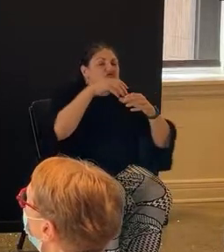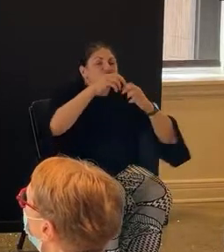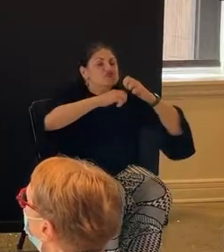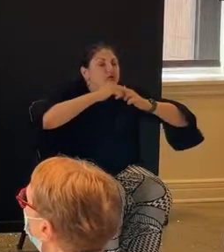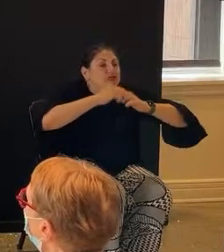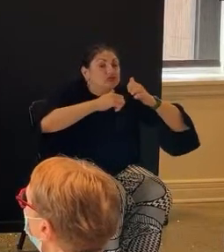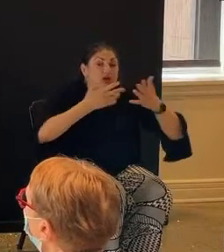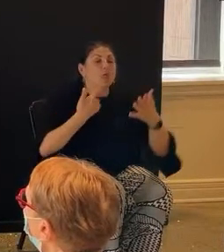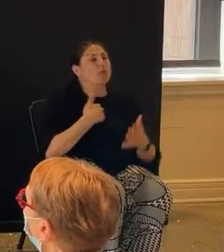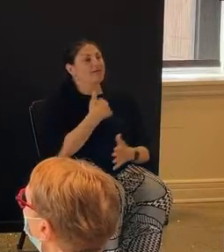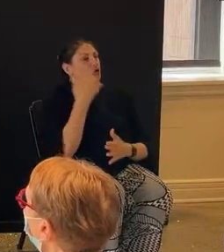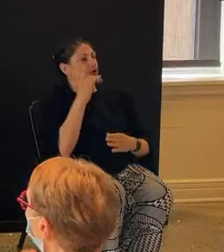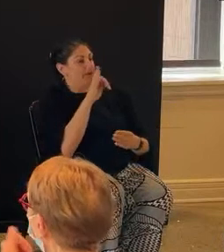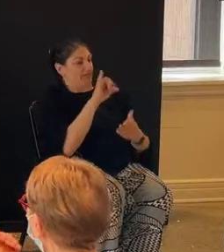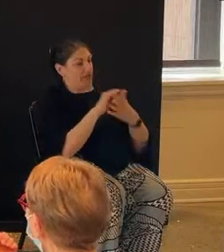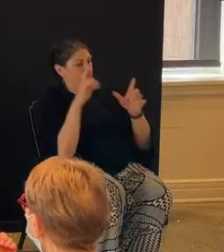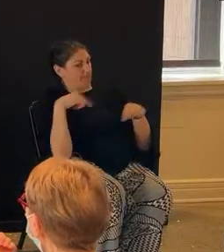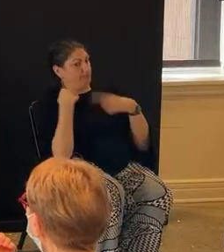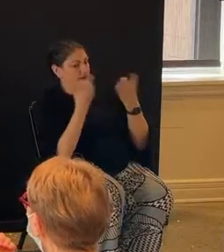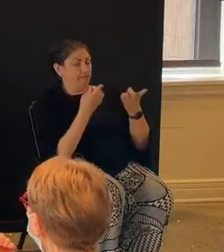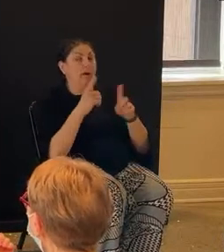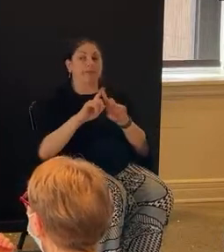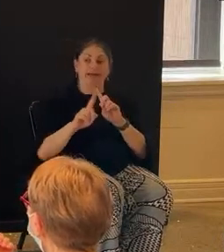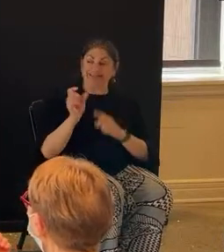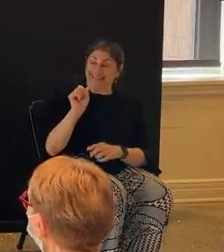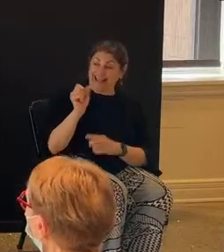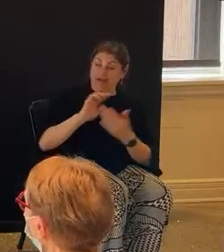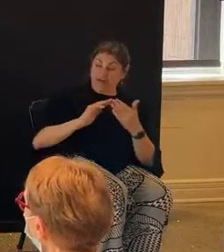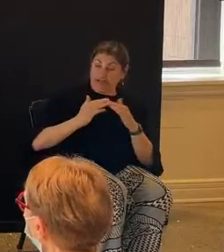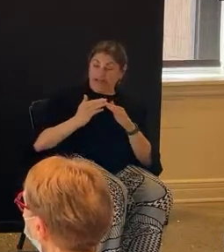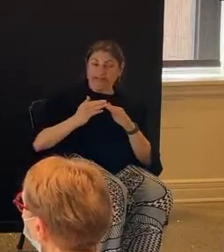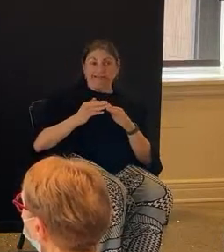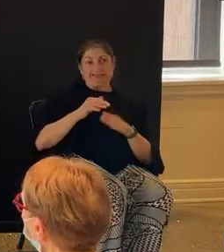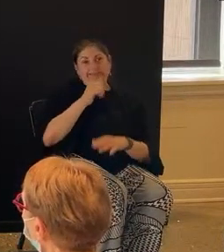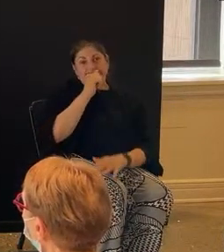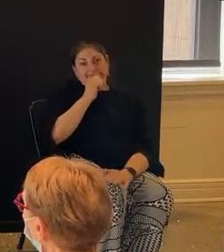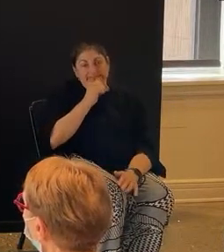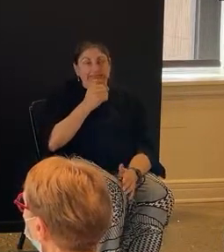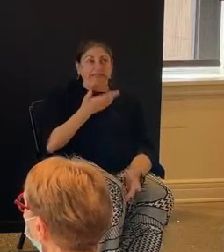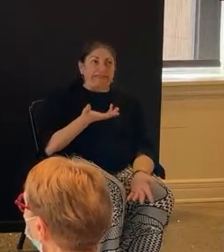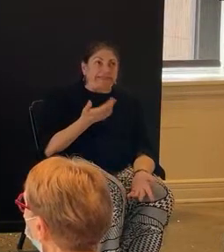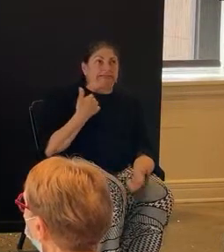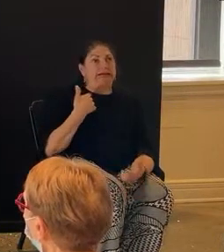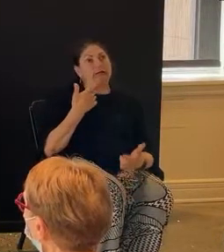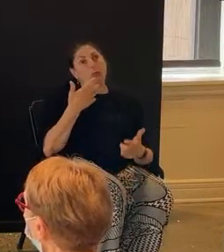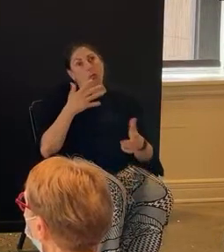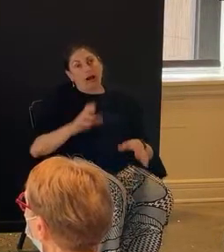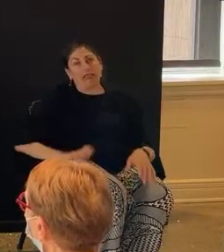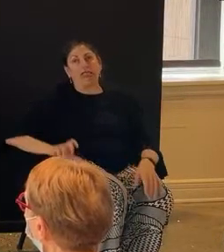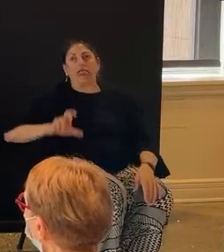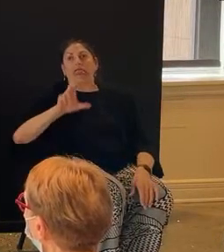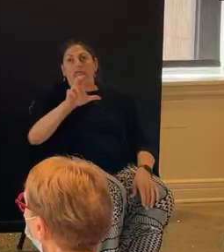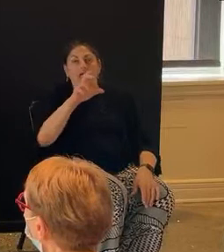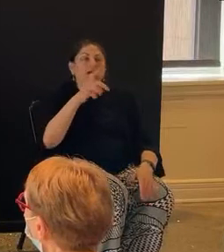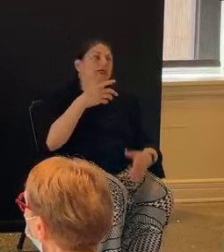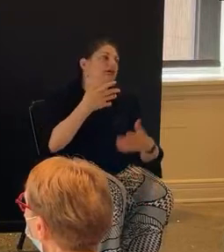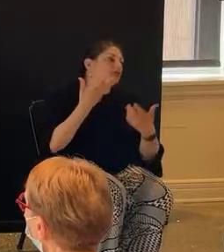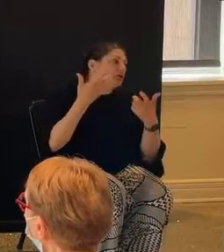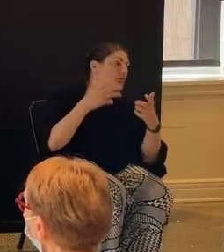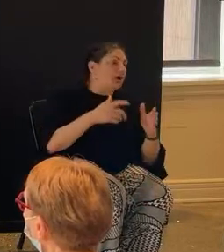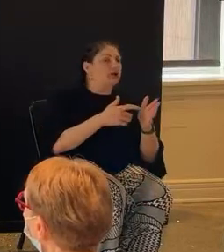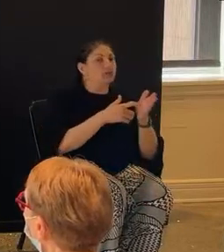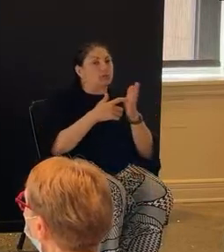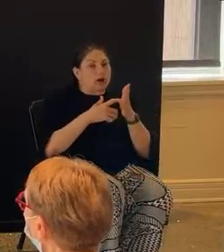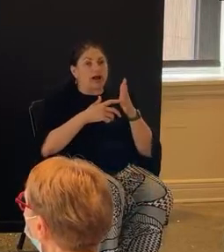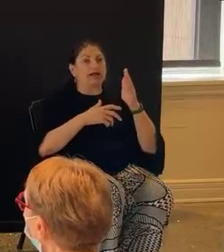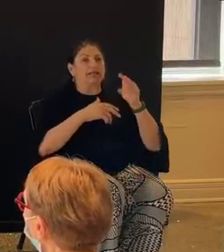city of Seattle has been dragging its feet since the 1970s on requirements that these buildings